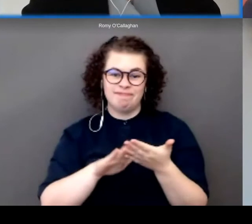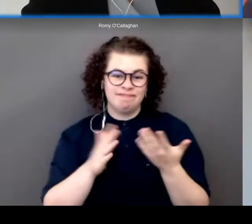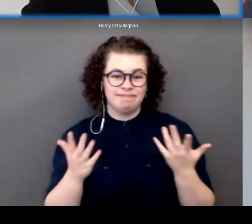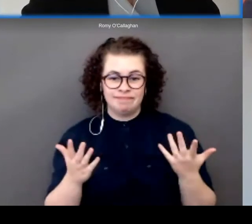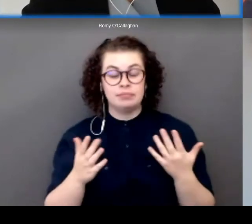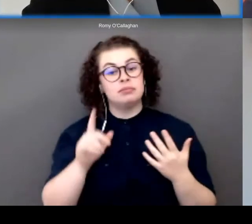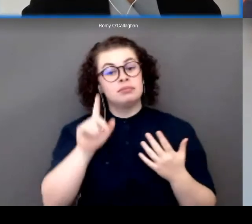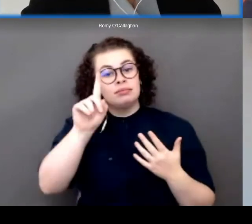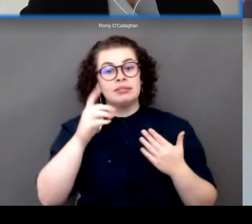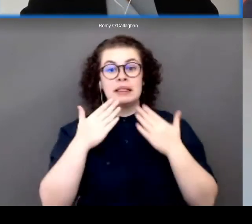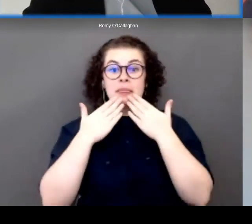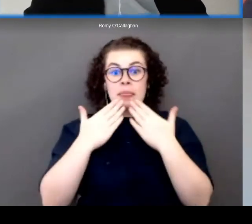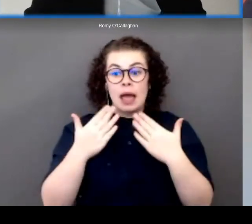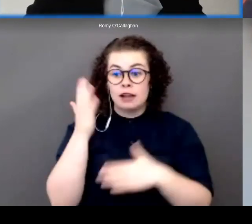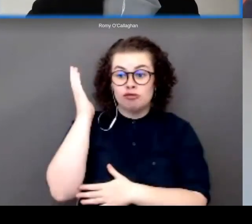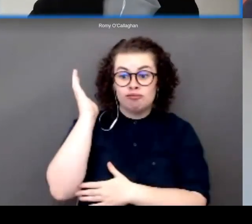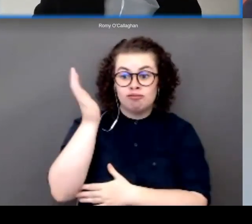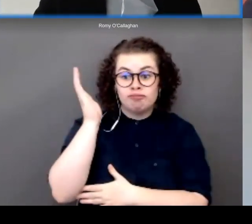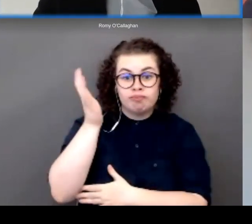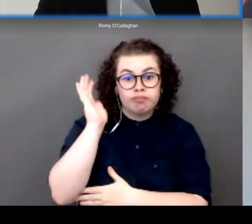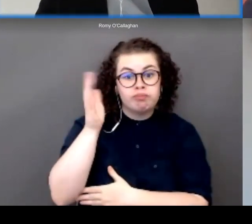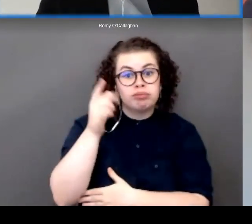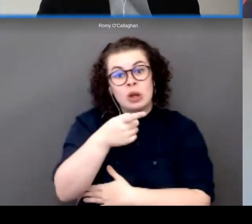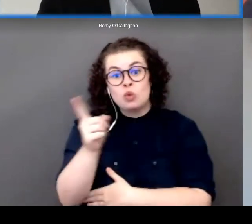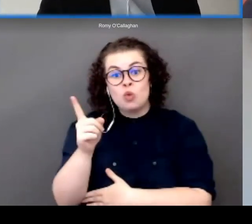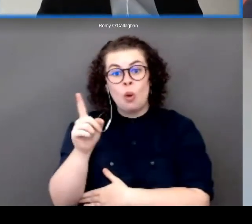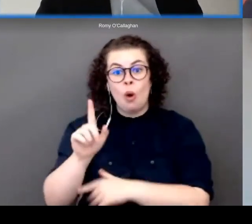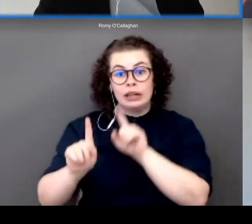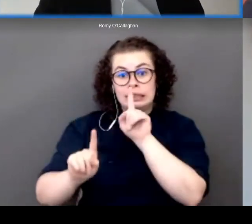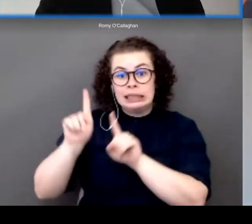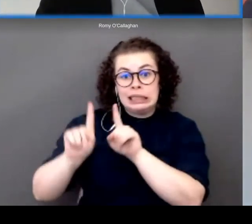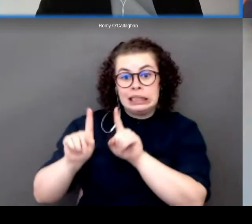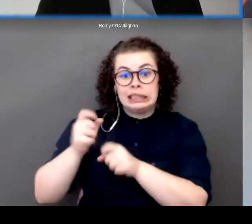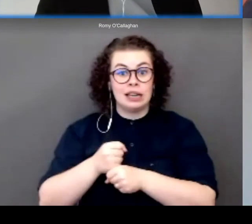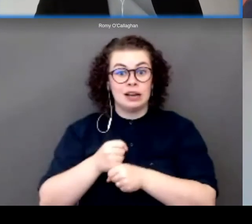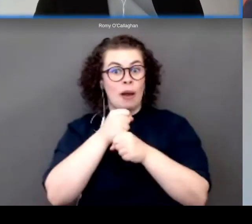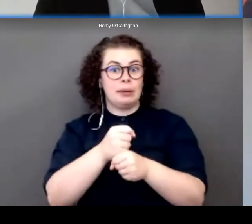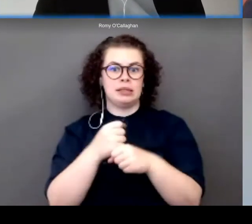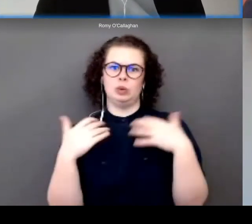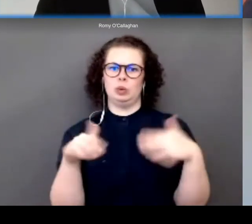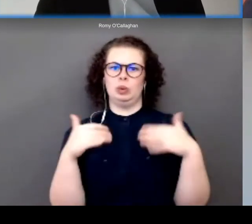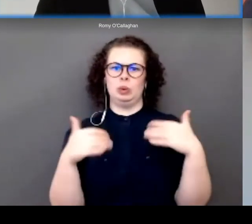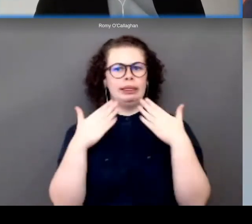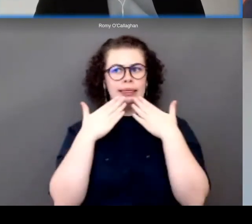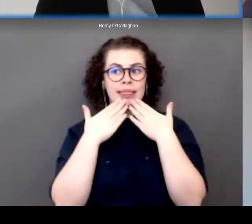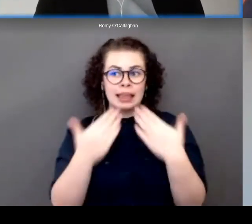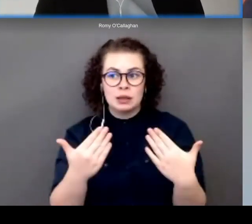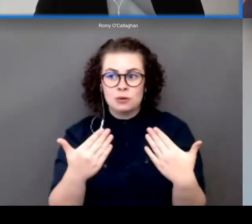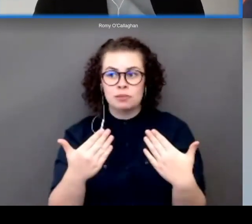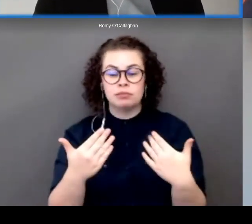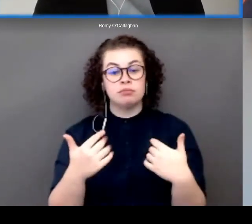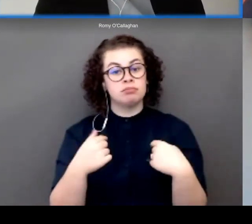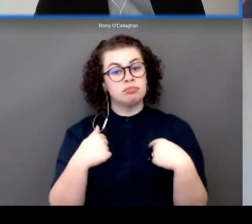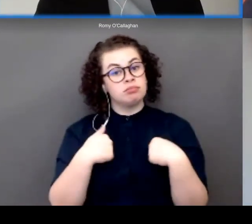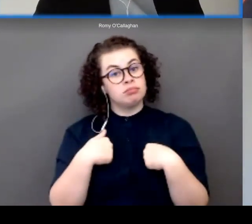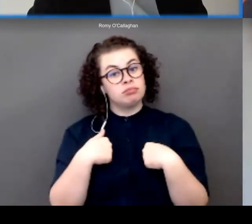thank you, the speakers from Cities, for this very fruitful discussion. I ask to